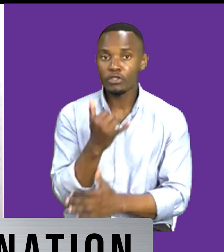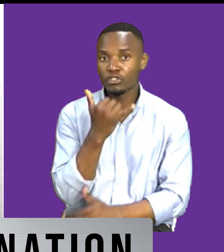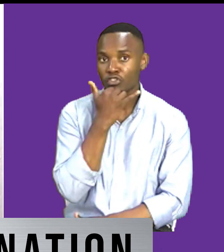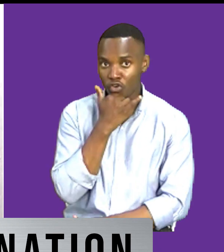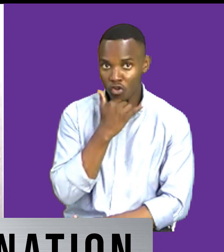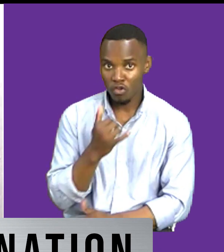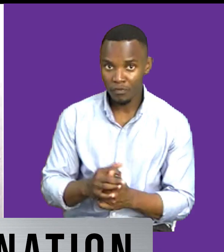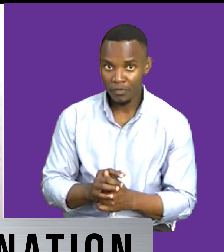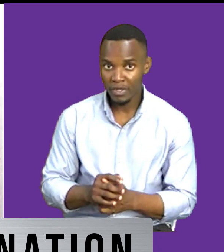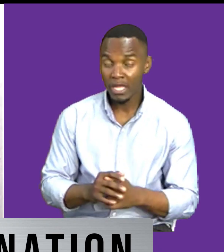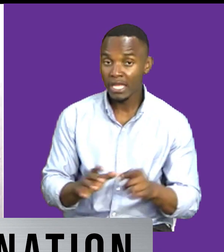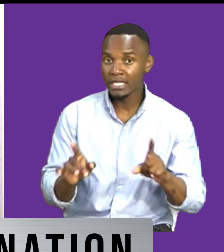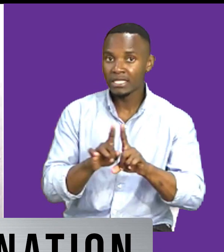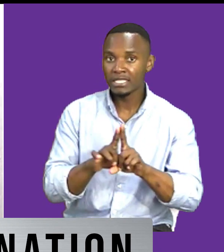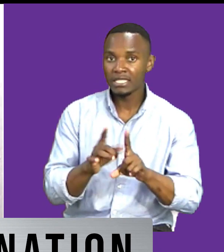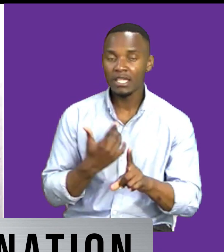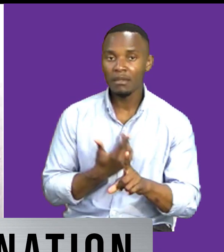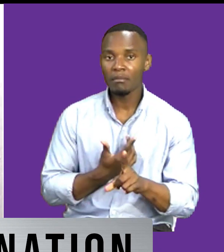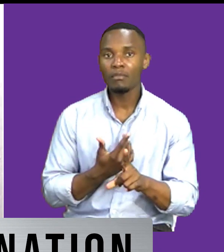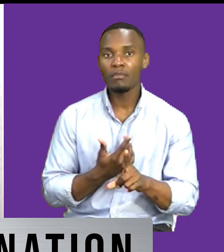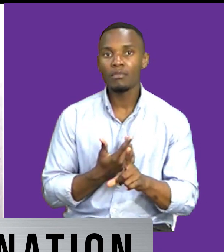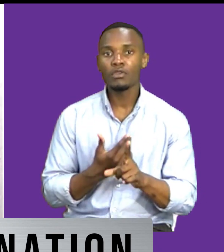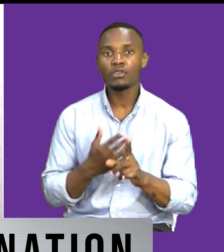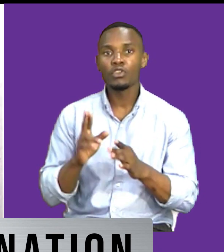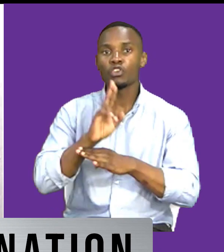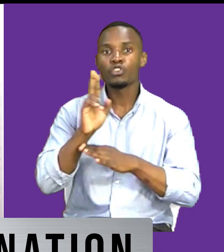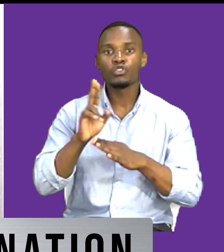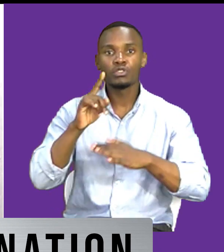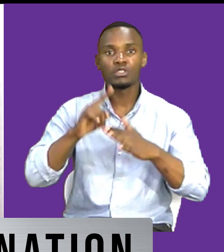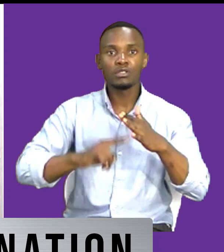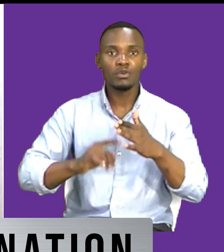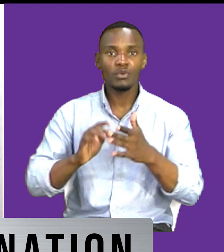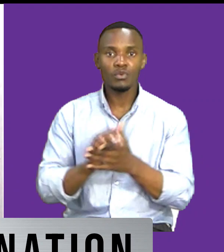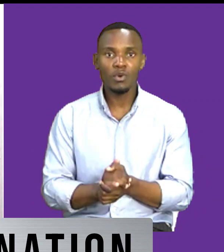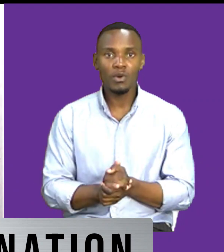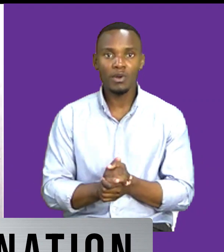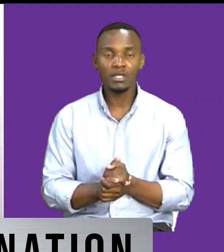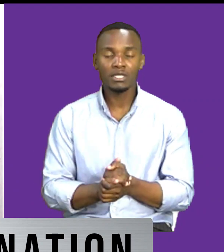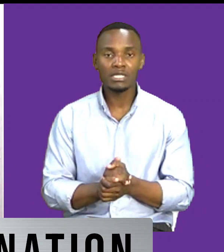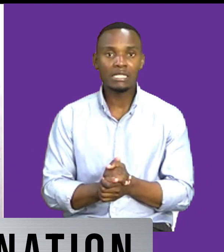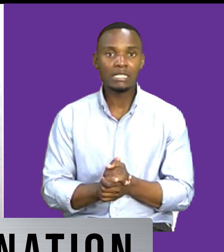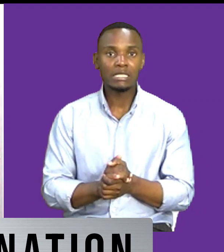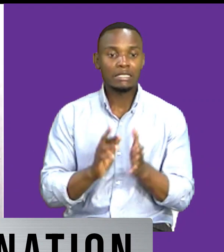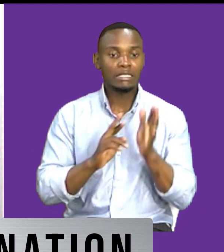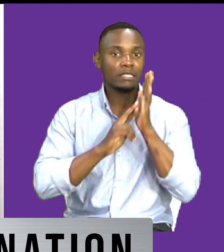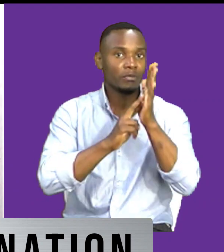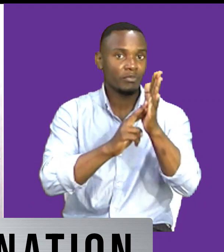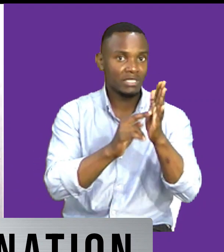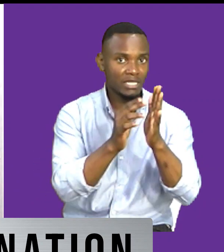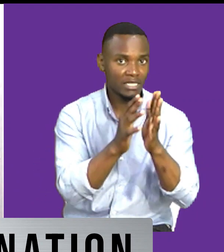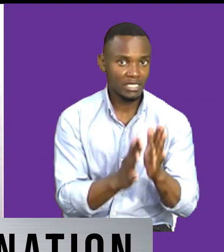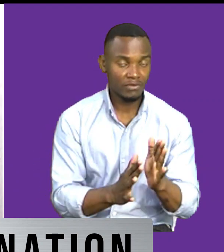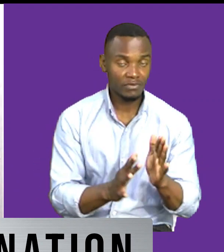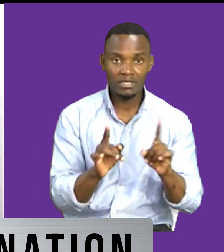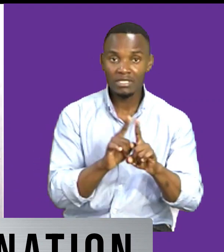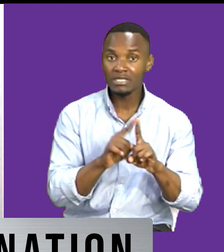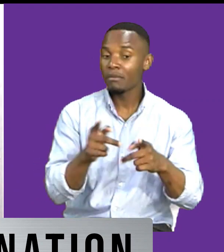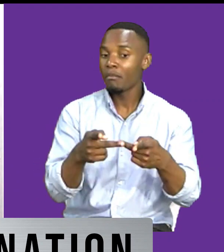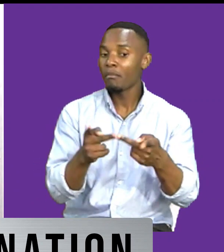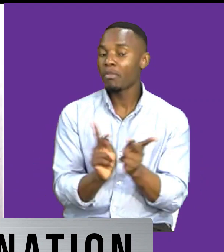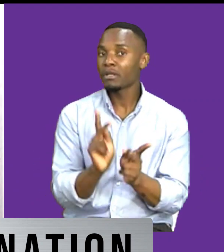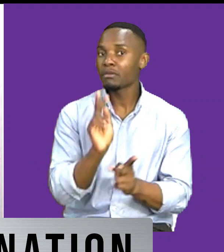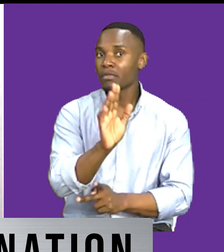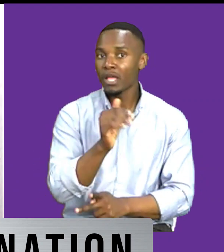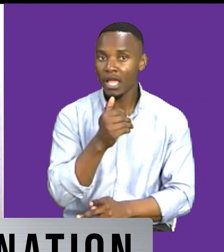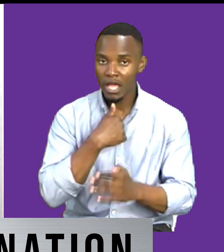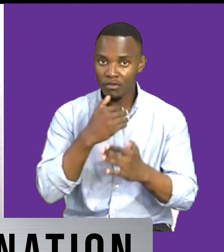is using the representatives, because he's a leader of a party, and that party has representation in parliament.